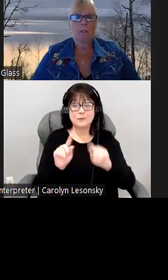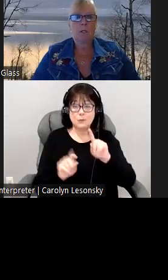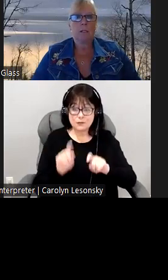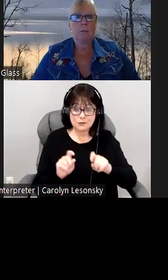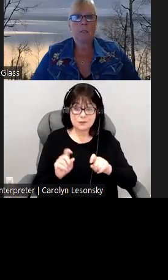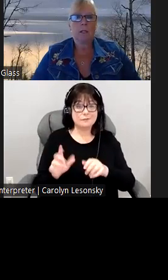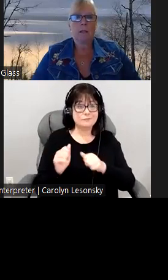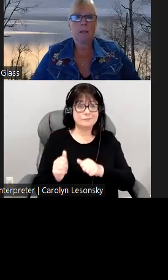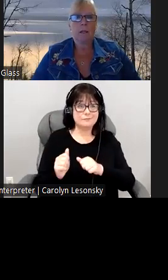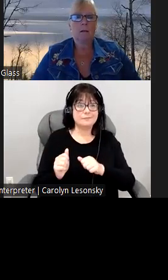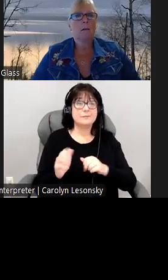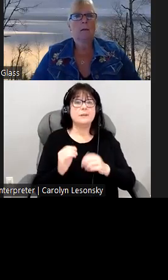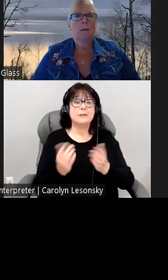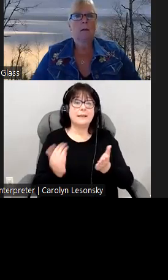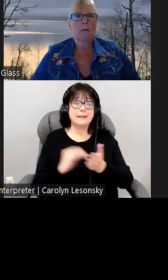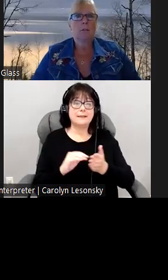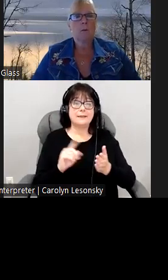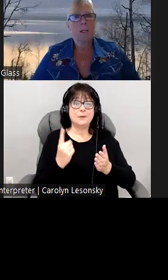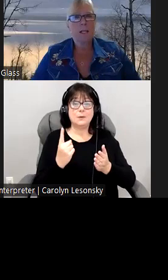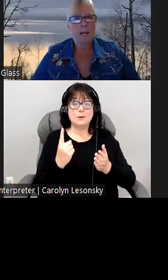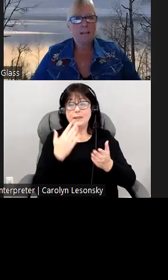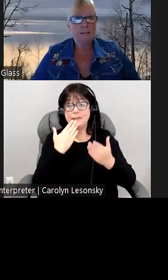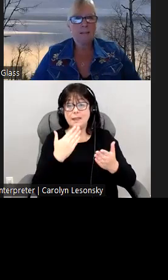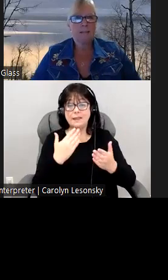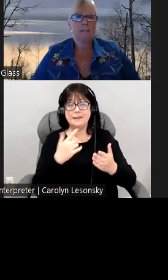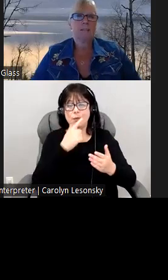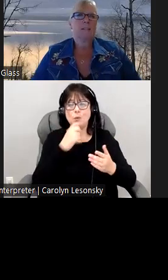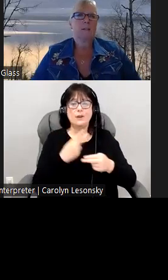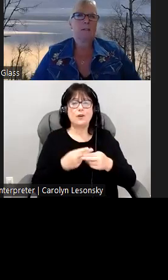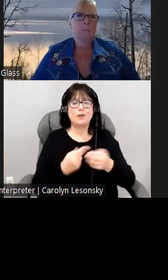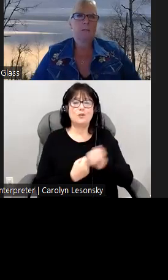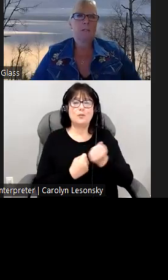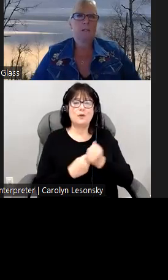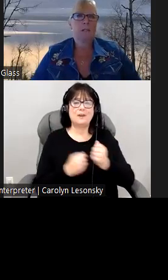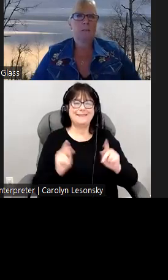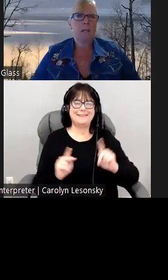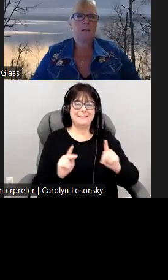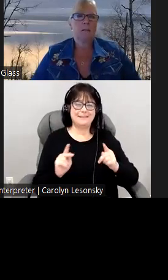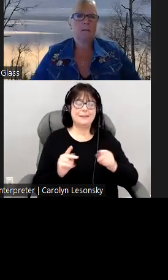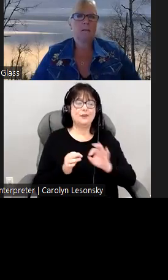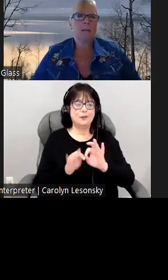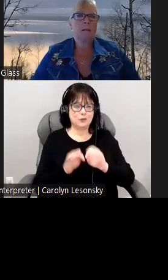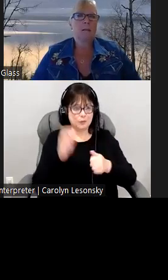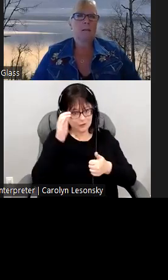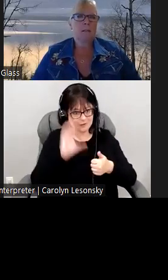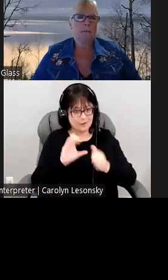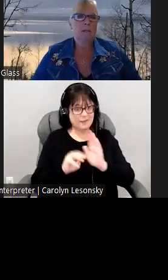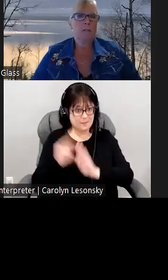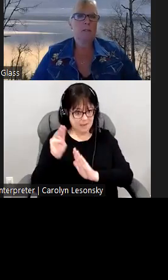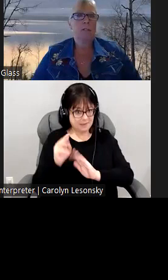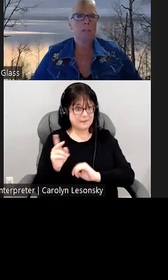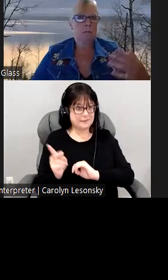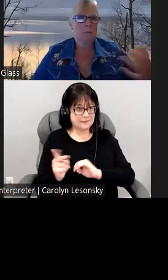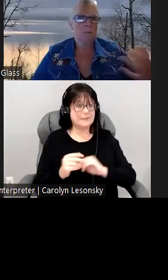Would just like to once again thank our supporting cast, our interpreters, Carolyn and Mike, Deaf